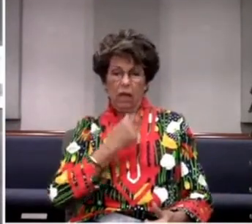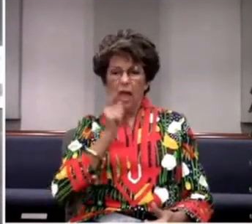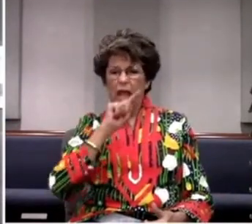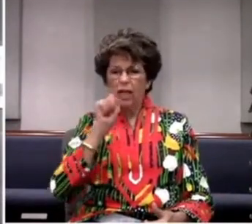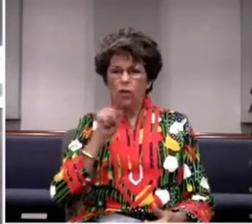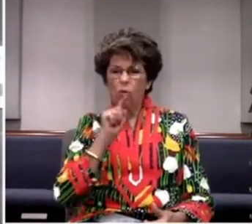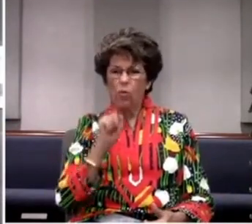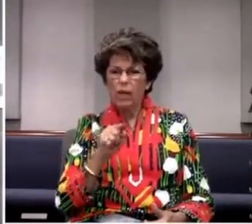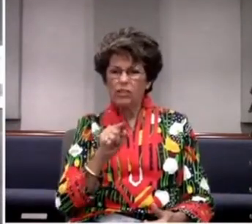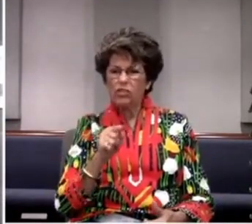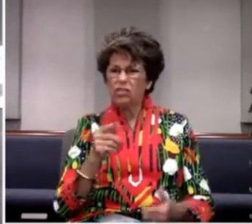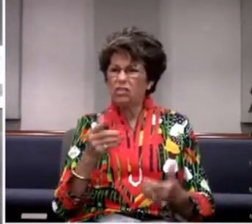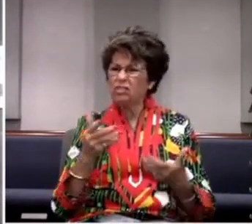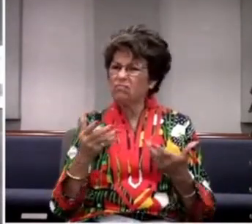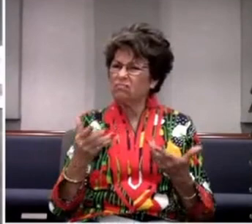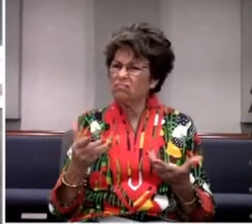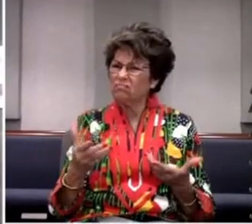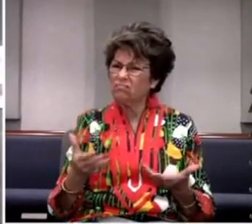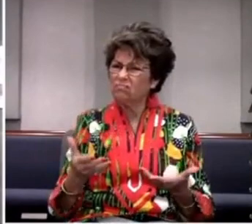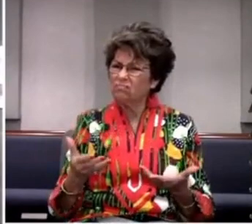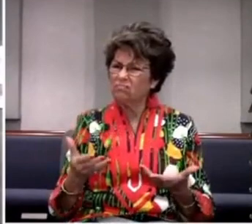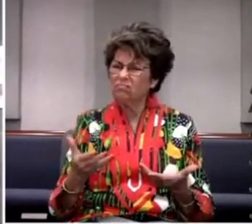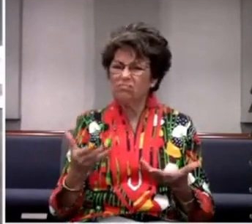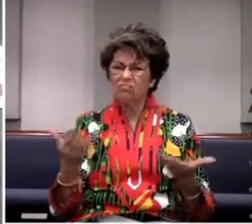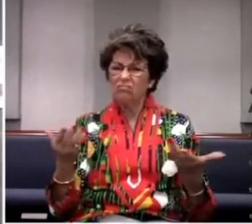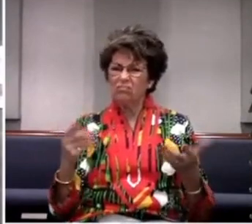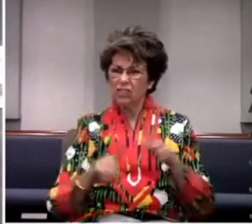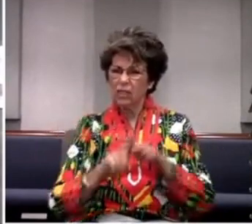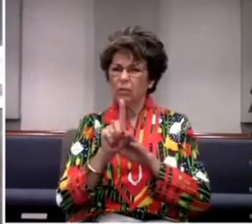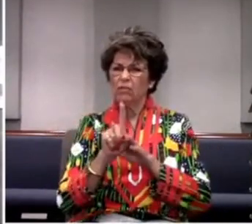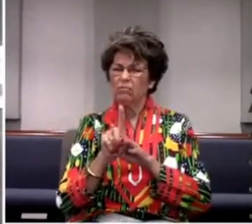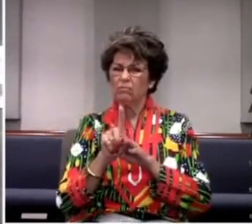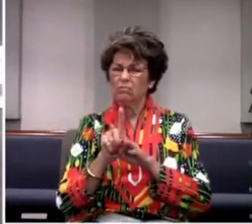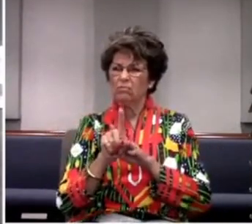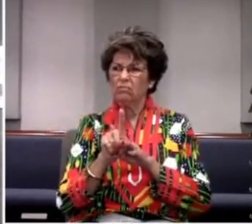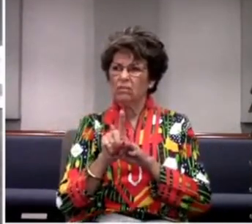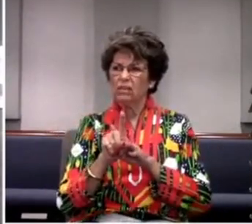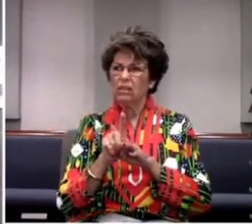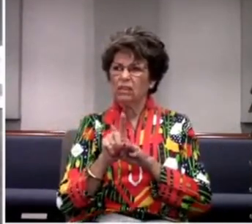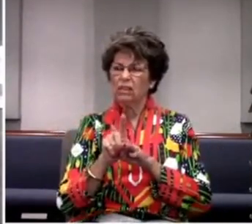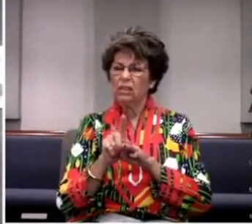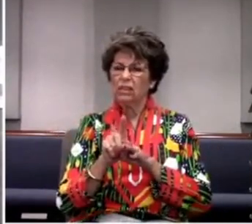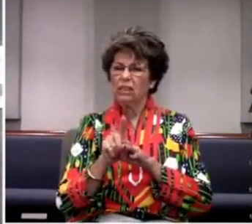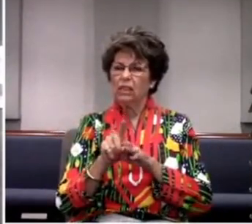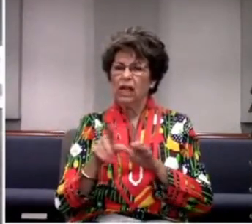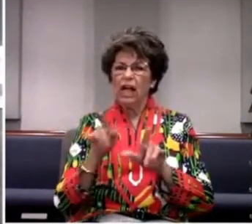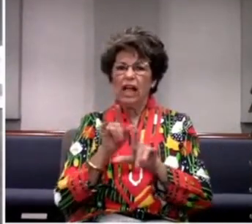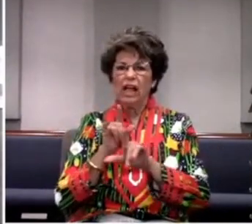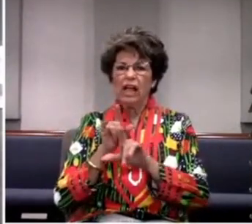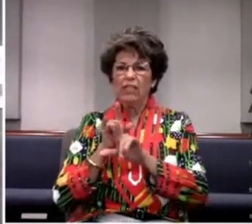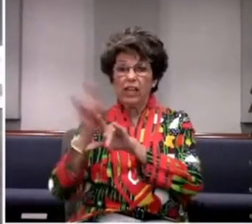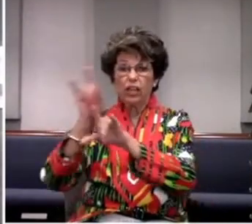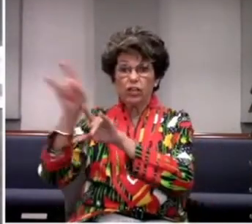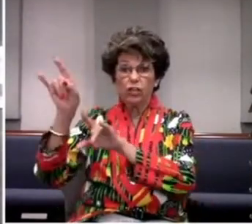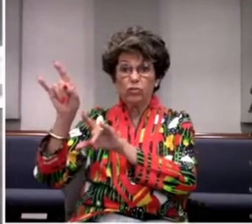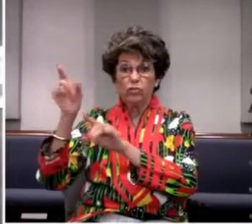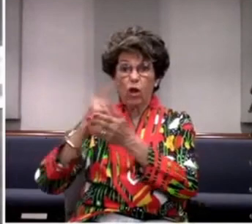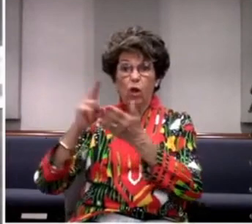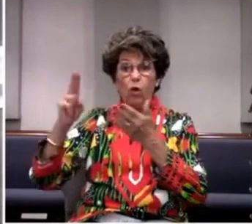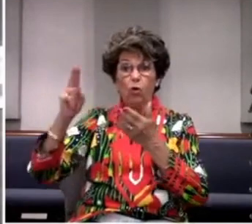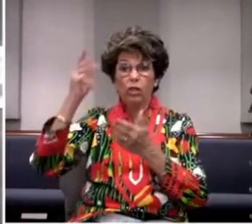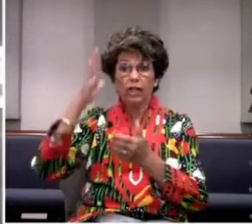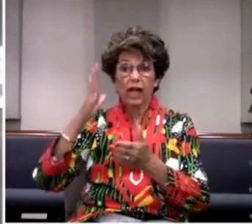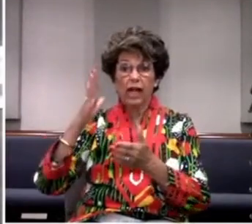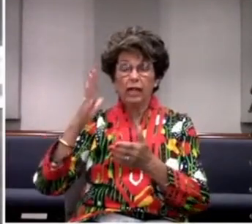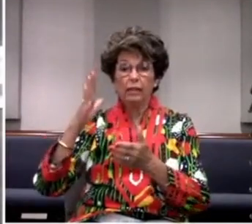usually justify sinful humanity and accuse a holy God. But the Bible says this, let all